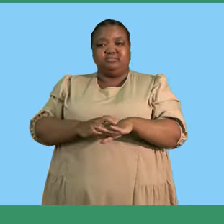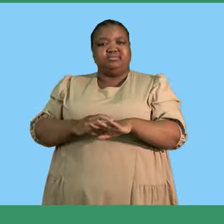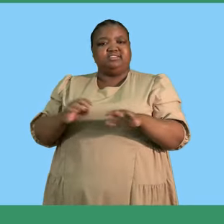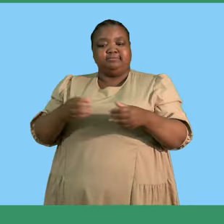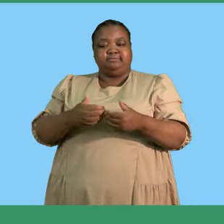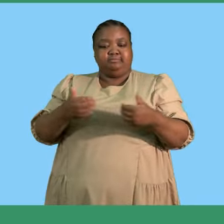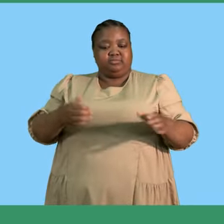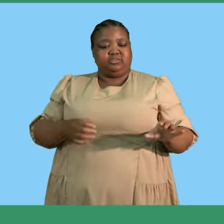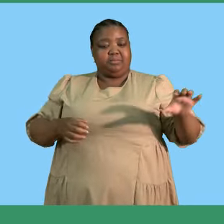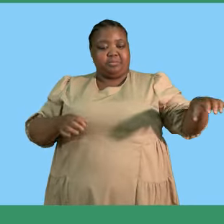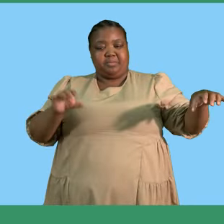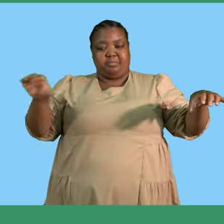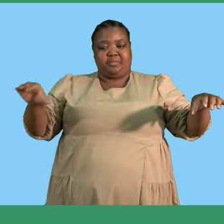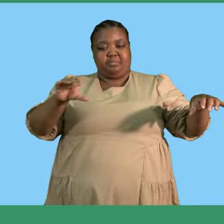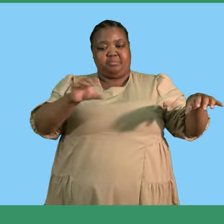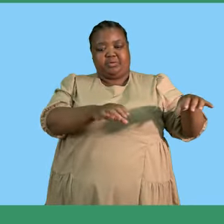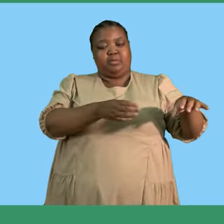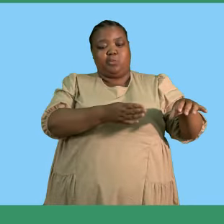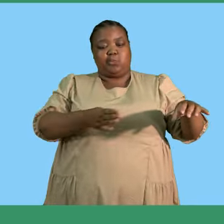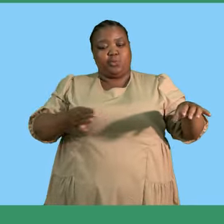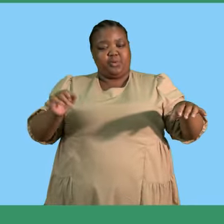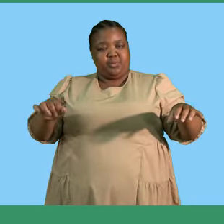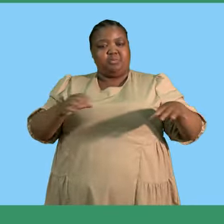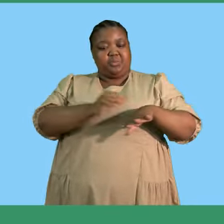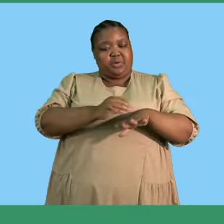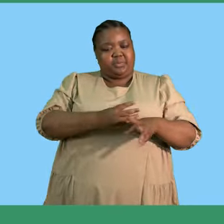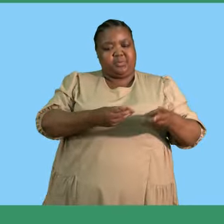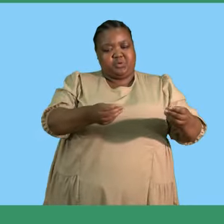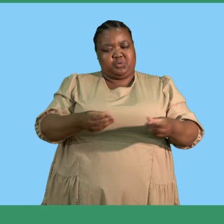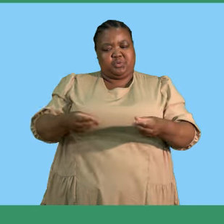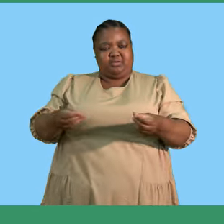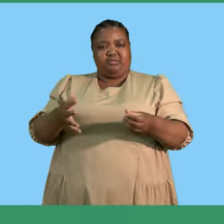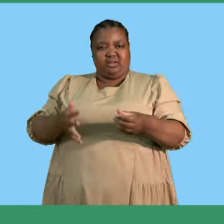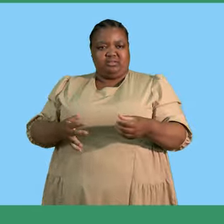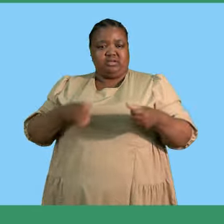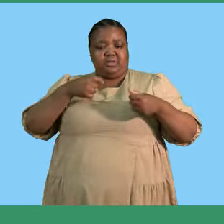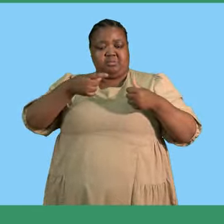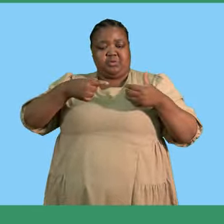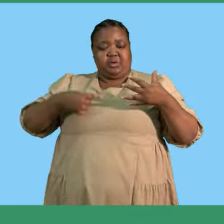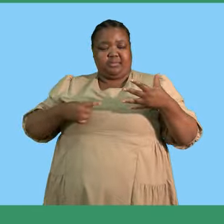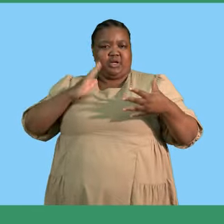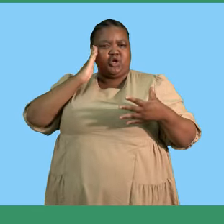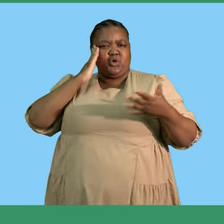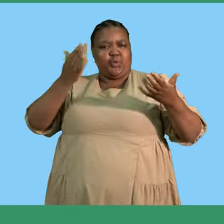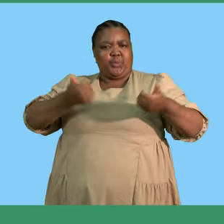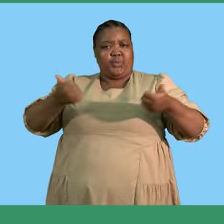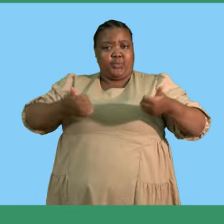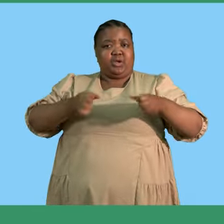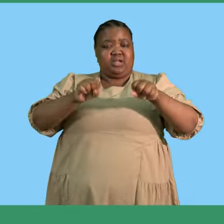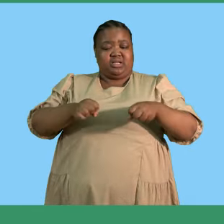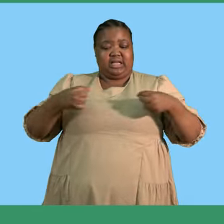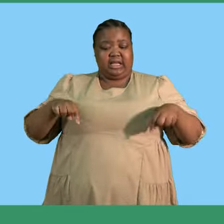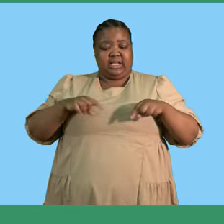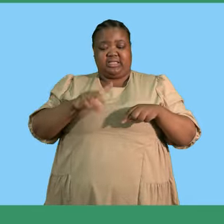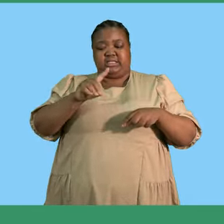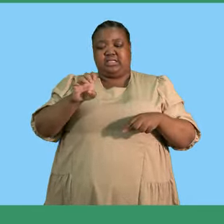are. You already know these steps, grade 11s, that when we are focusing on the